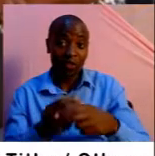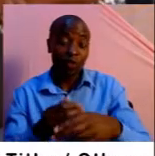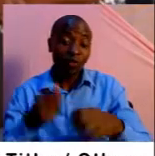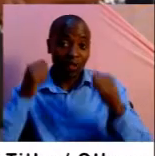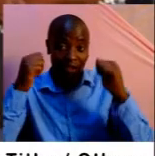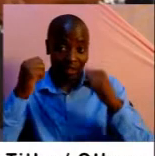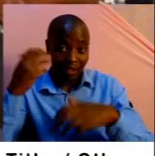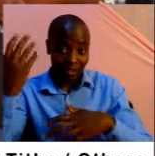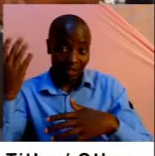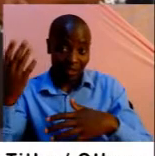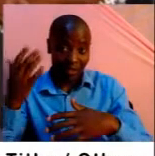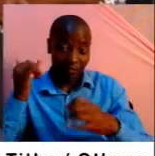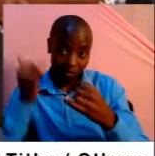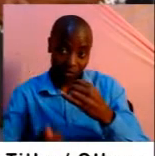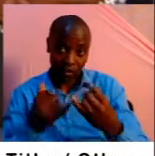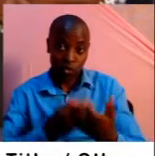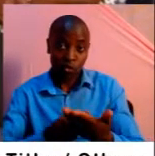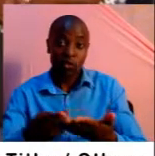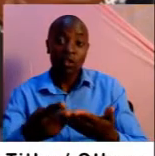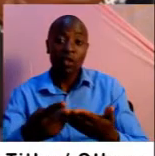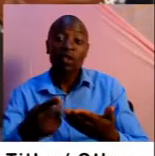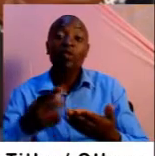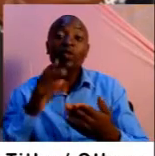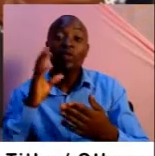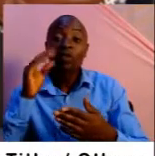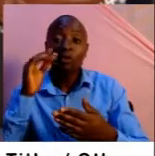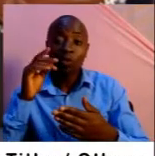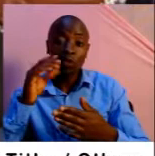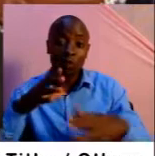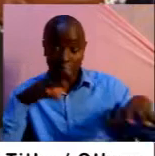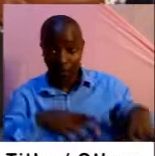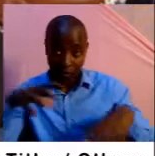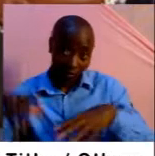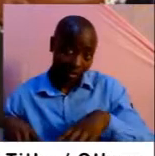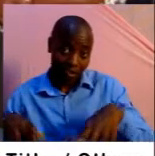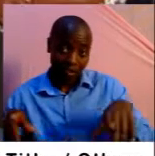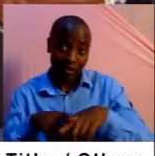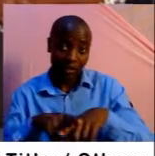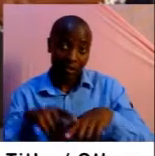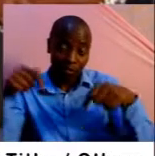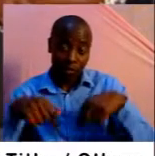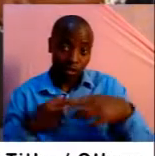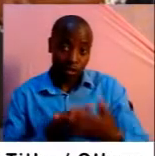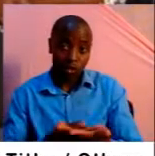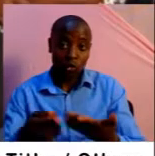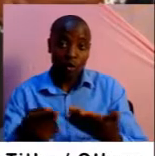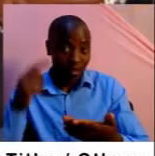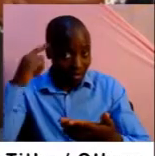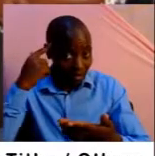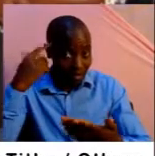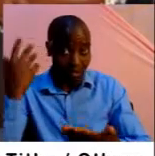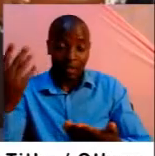I remember last week we talked about endurance. And now again this week we're talking about endurance. So I think it's something that